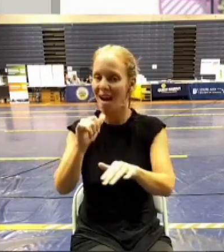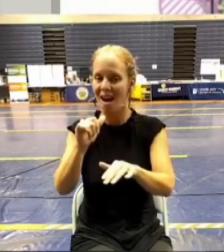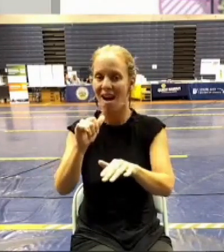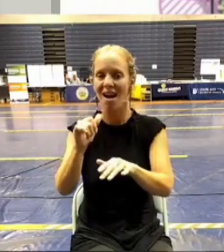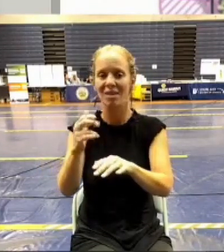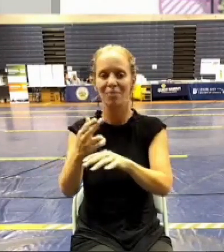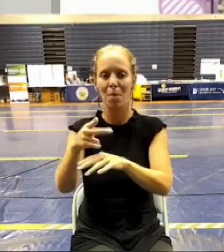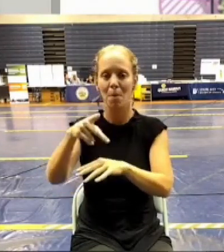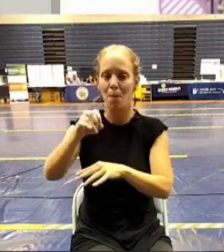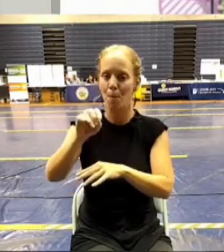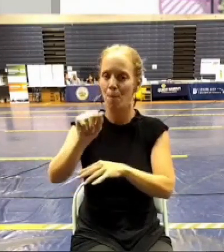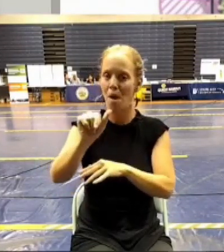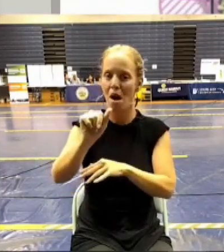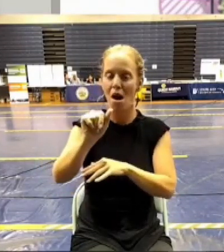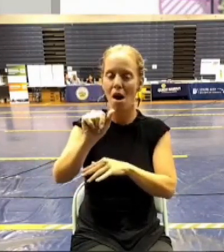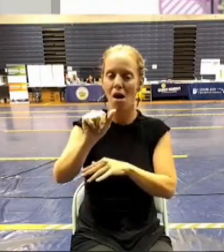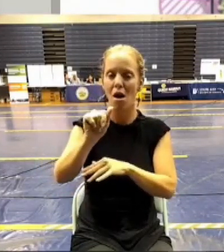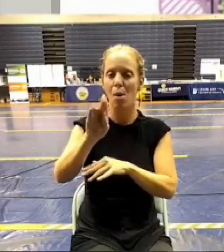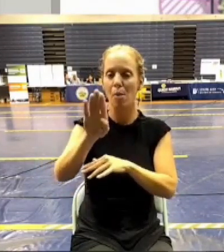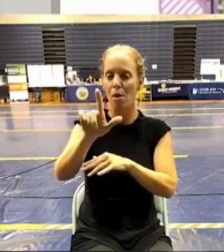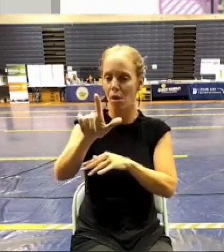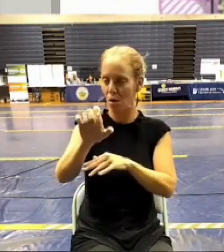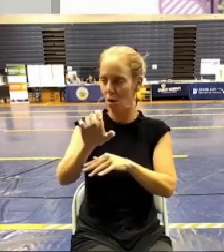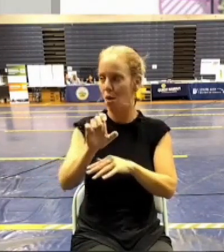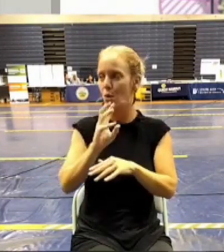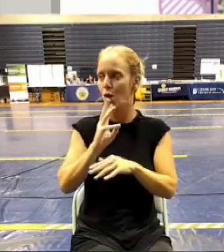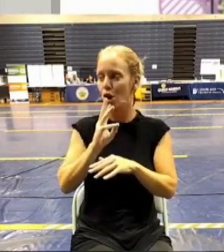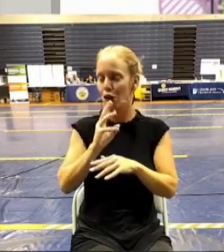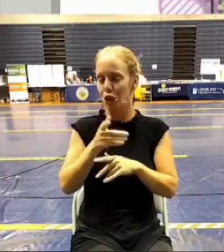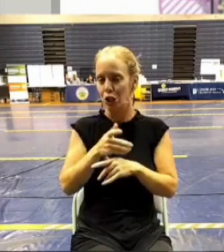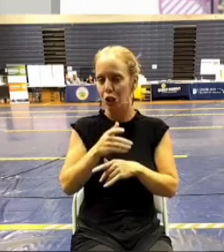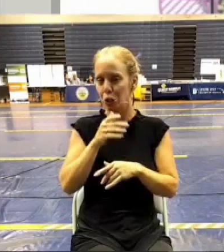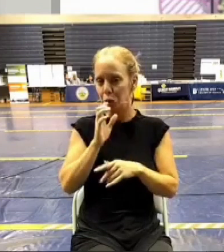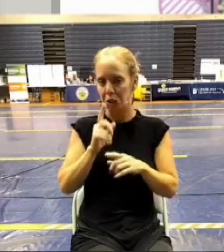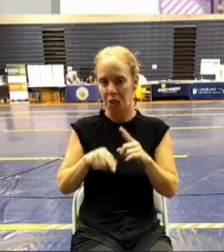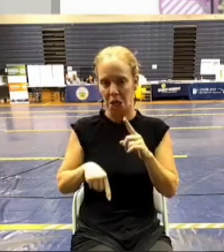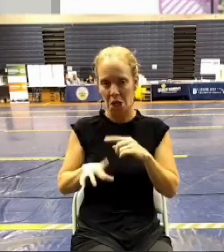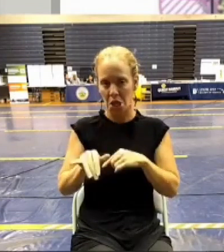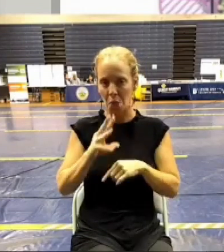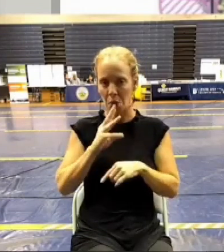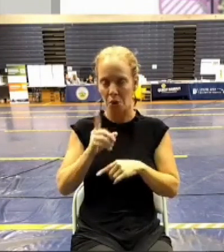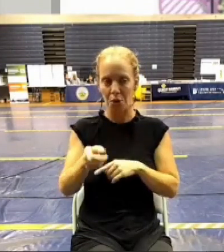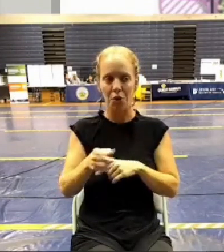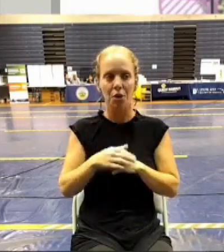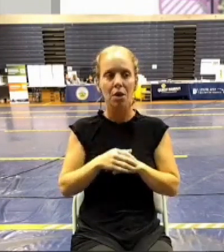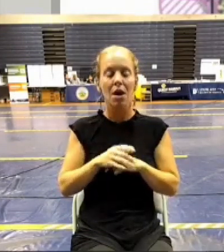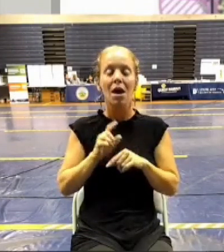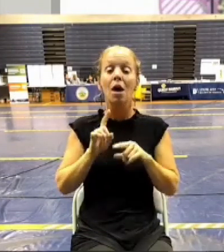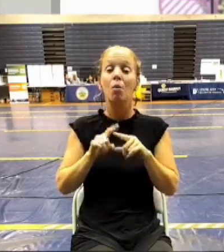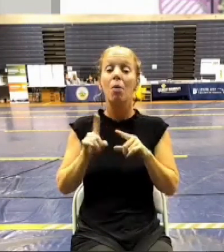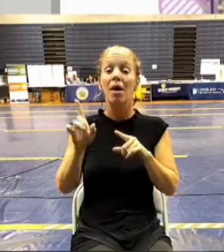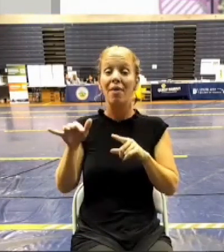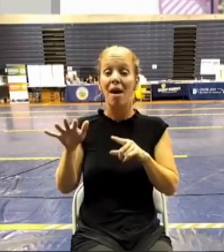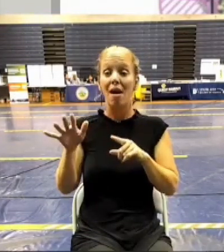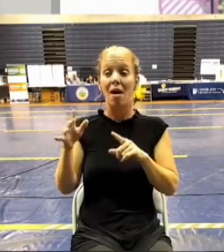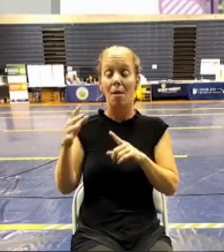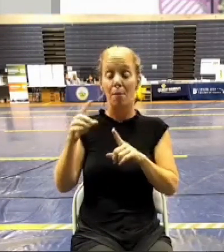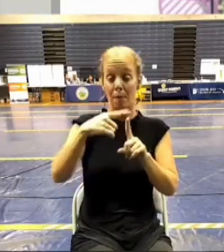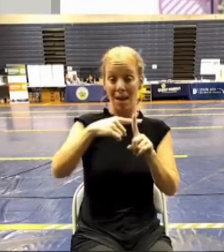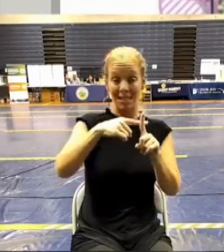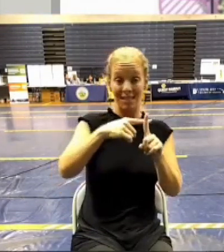So that was one of the criteria in all of our scoring of these different sites. The advantages of this Waikuli